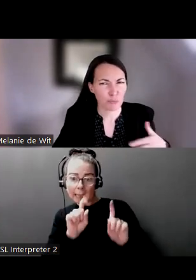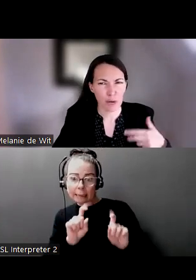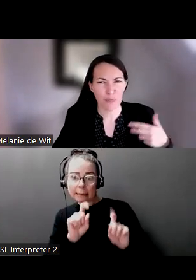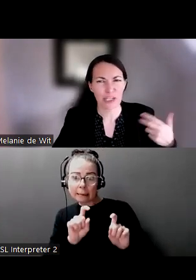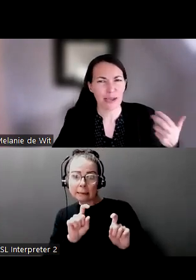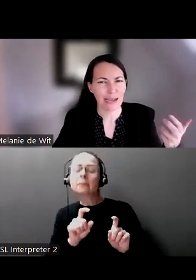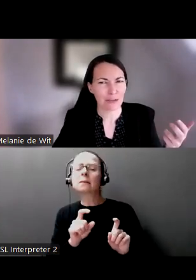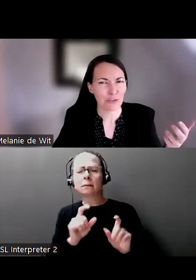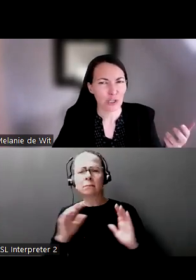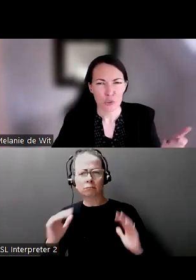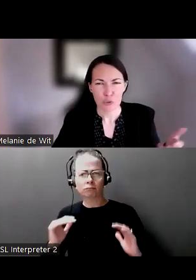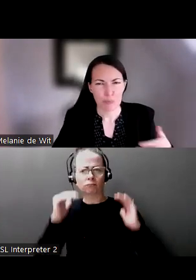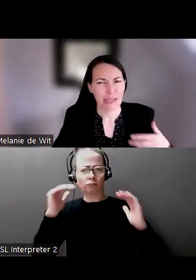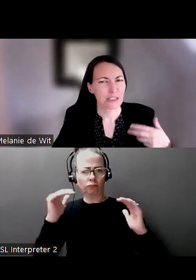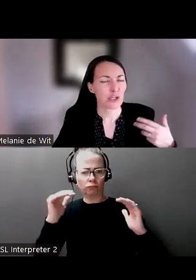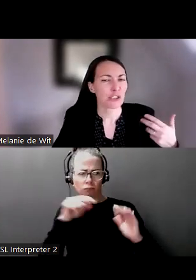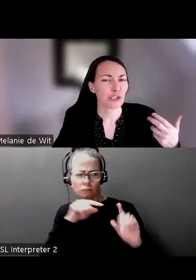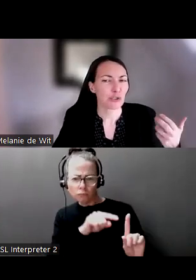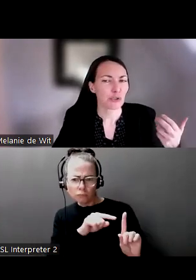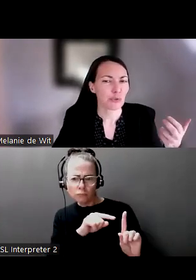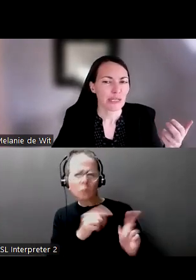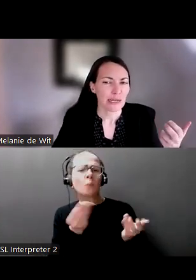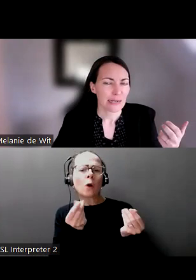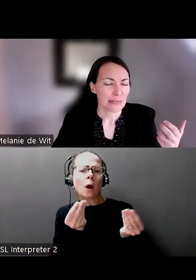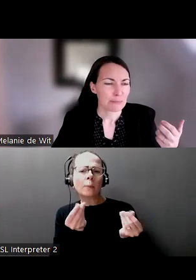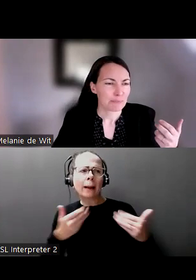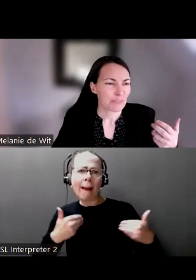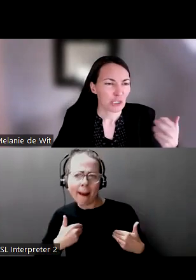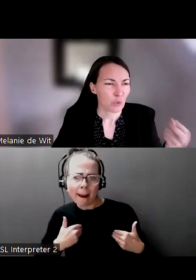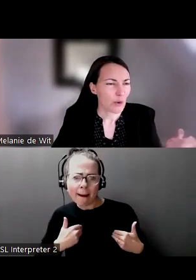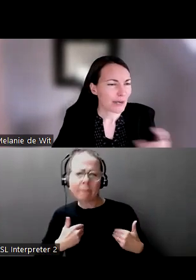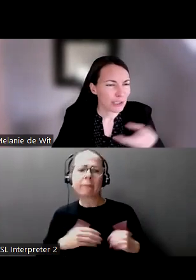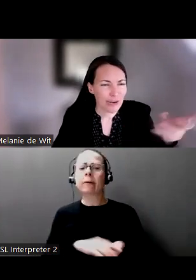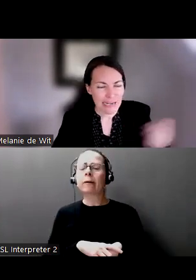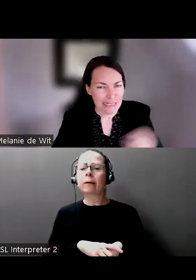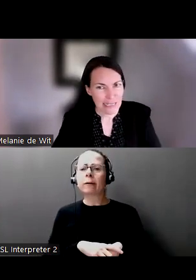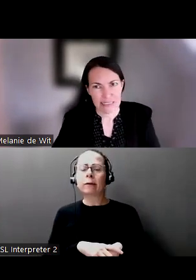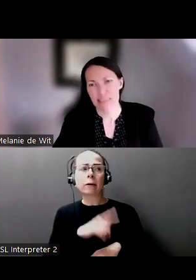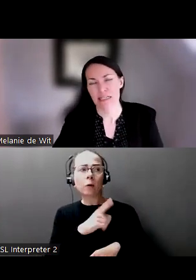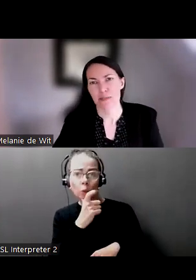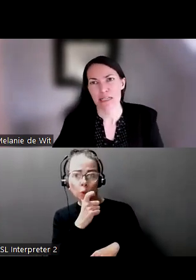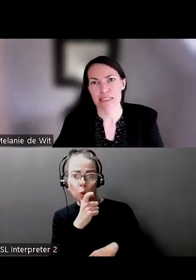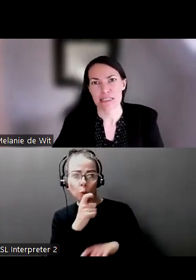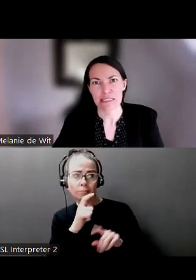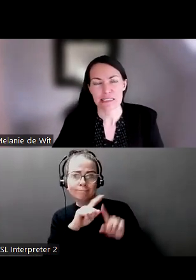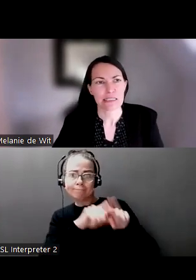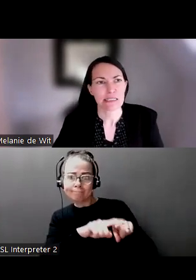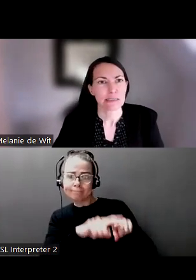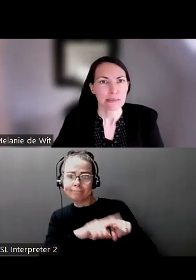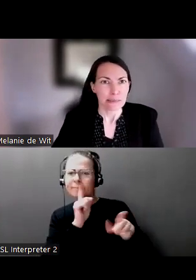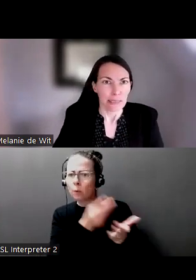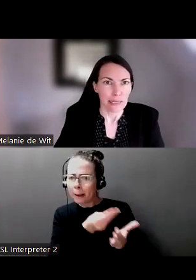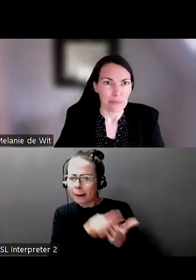to know what property you have, who depends on you, you know, where your assets